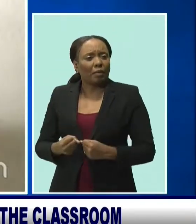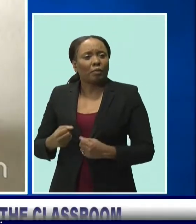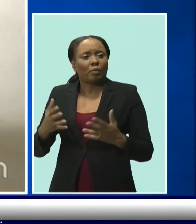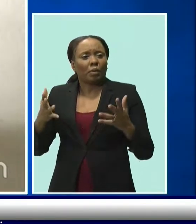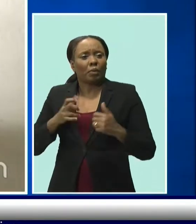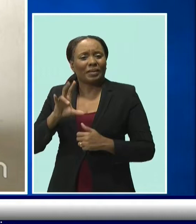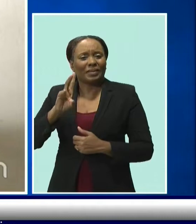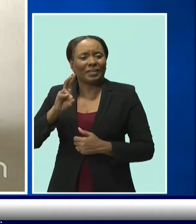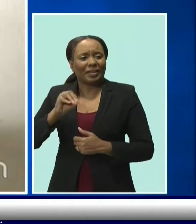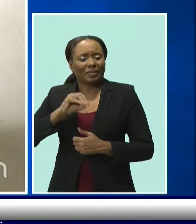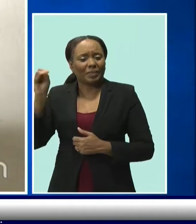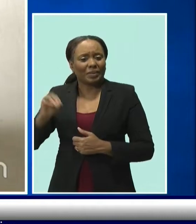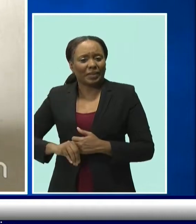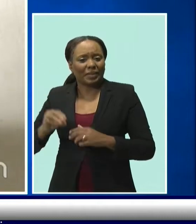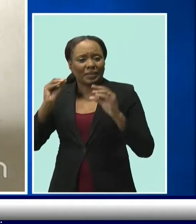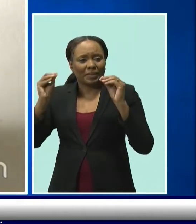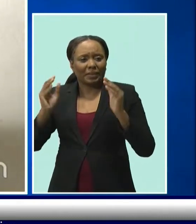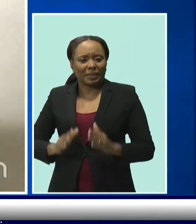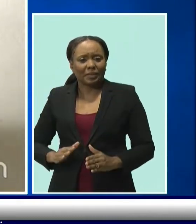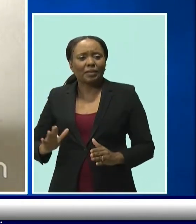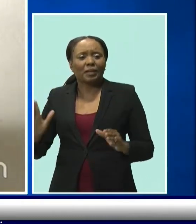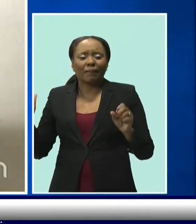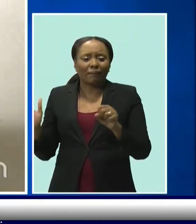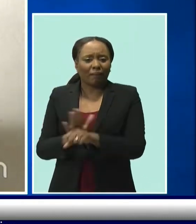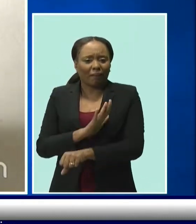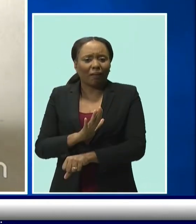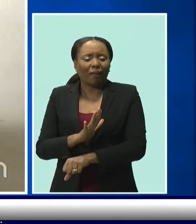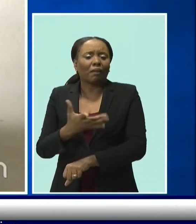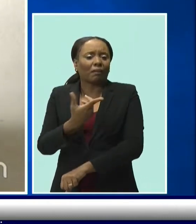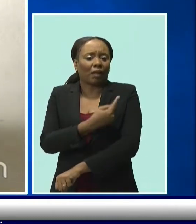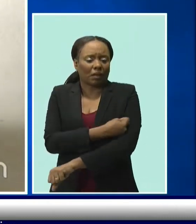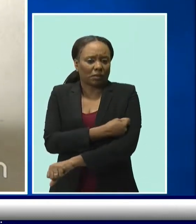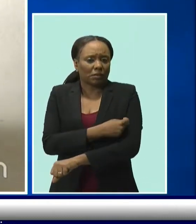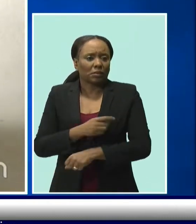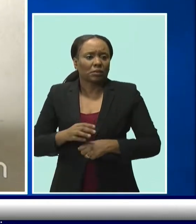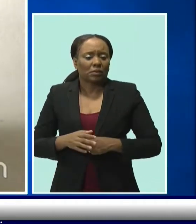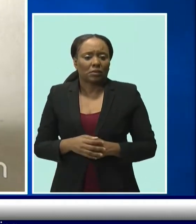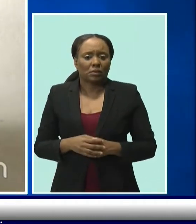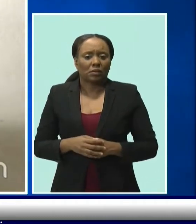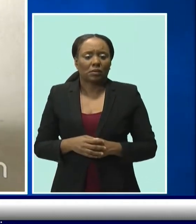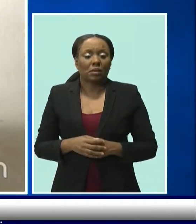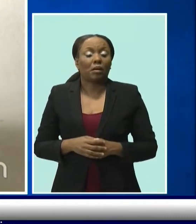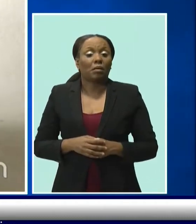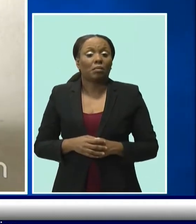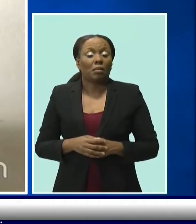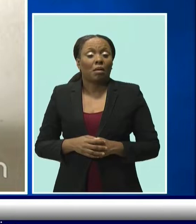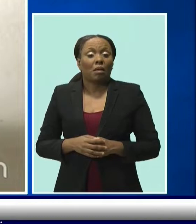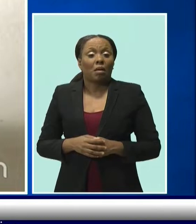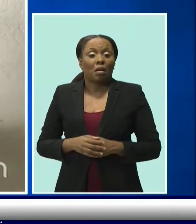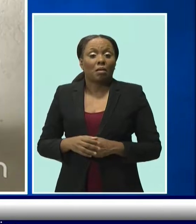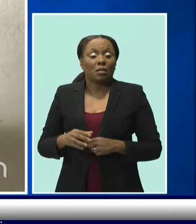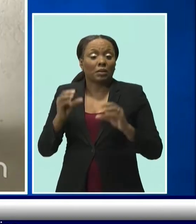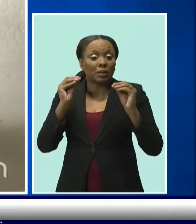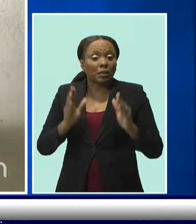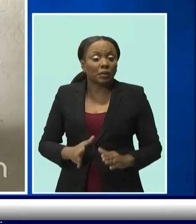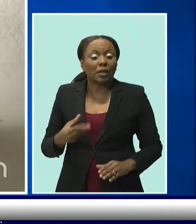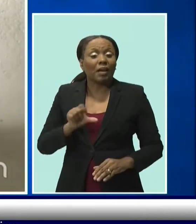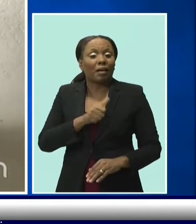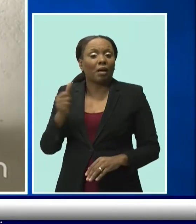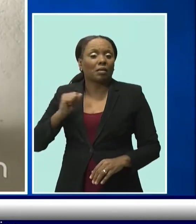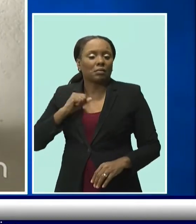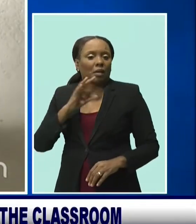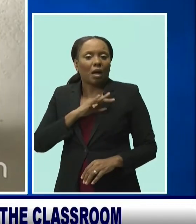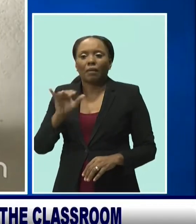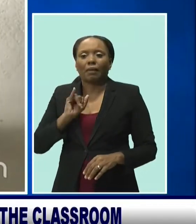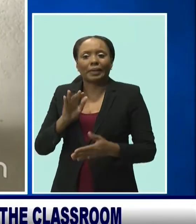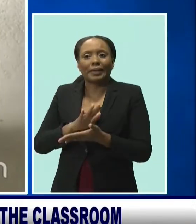teachers across the entire school population vaccinated, and that included the ancillary staff. The private schools have taken a